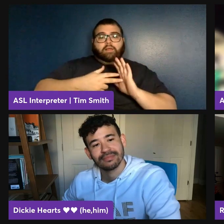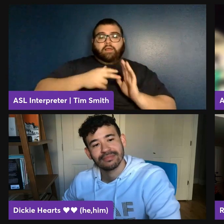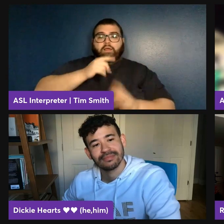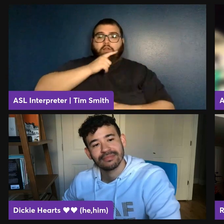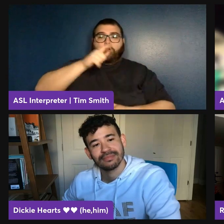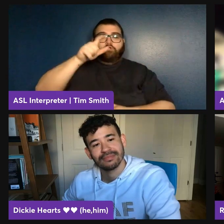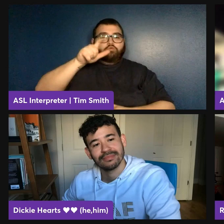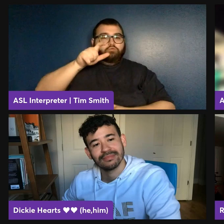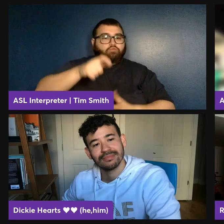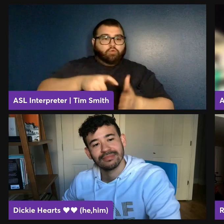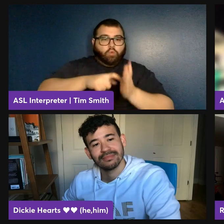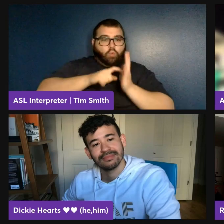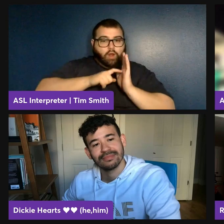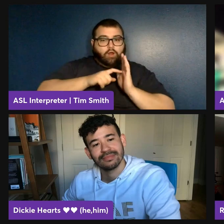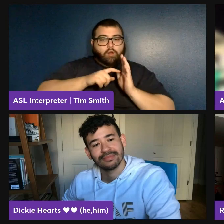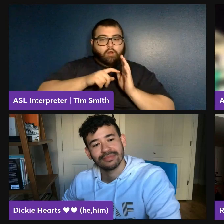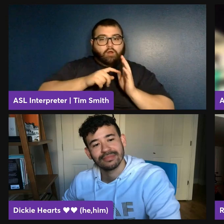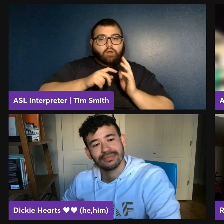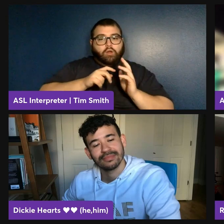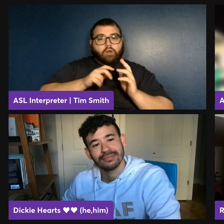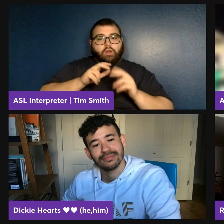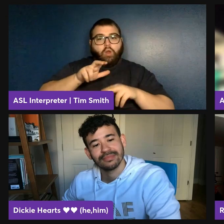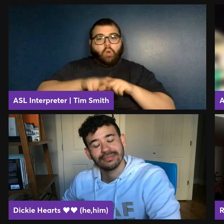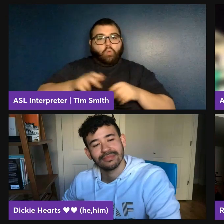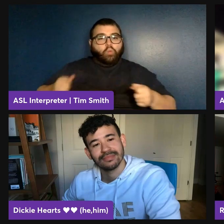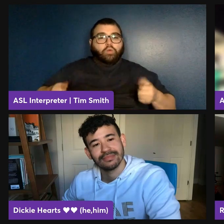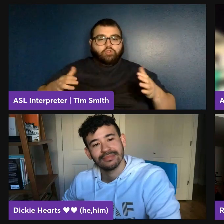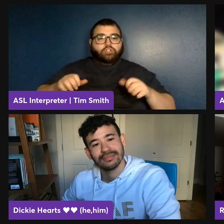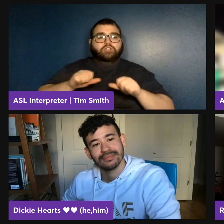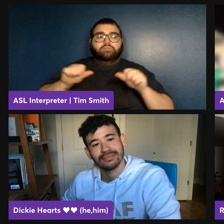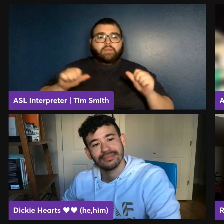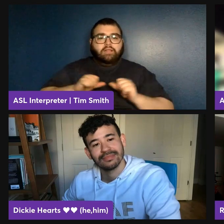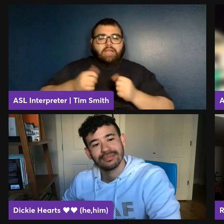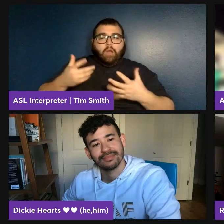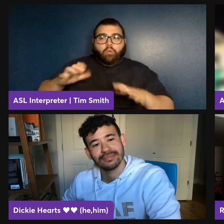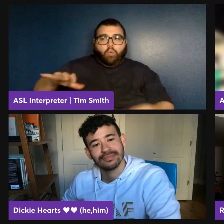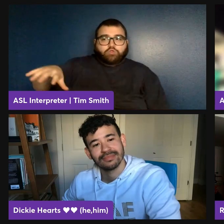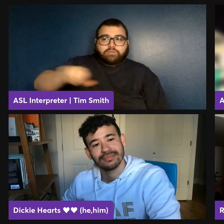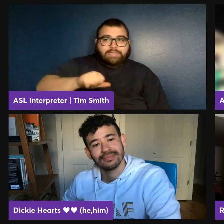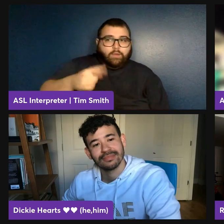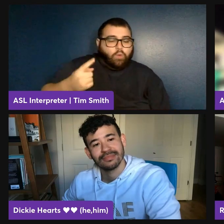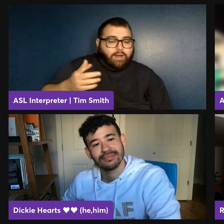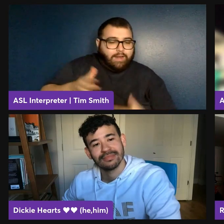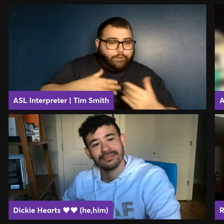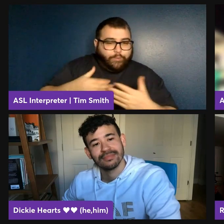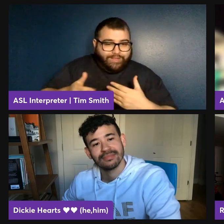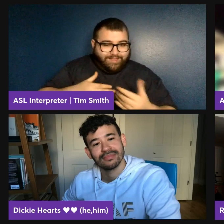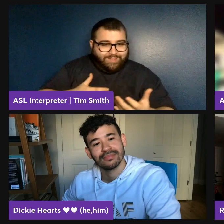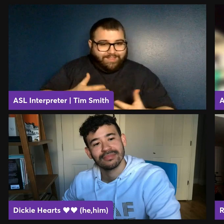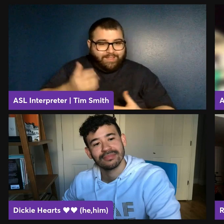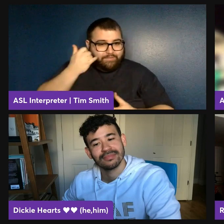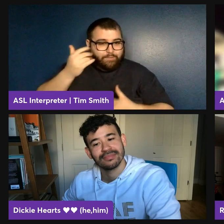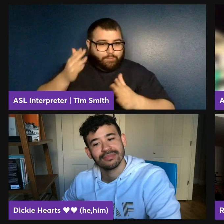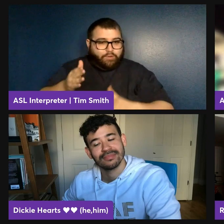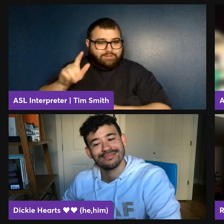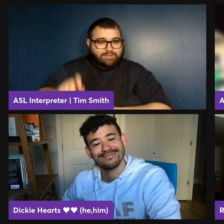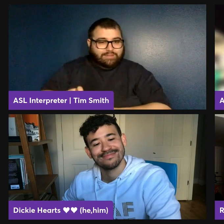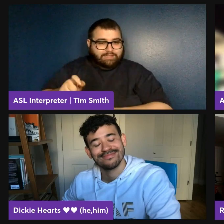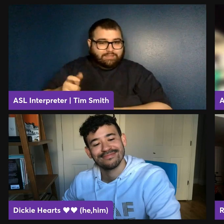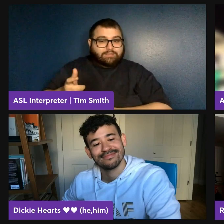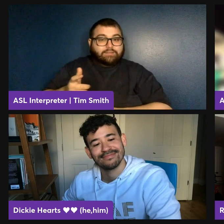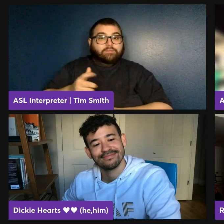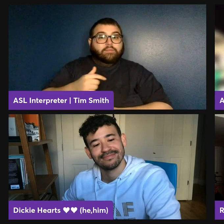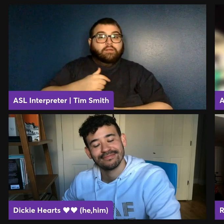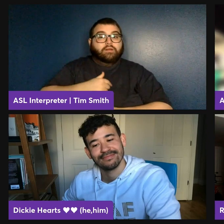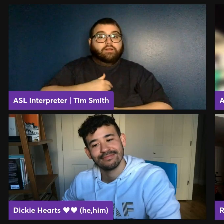I don't require a wheelchair space. I mean, I wouldn't want to take a wheelchair space away from somebody who needs one, but I do,